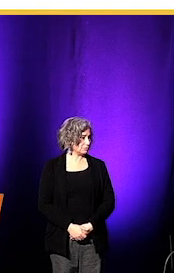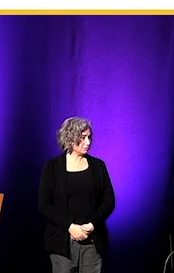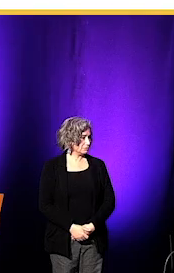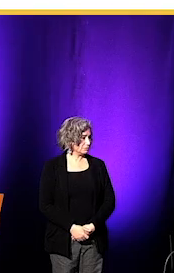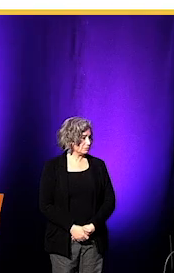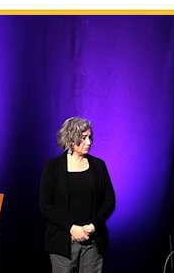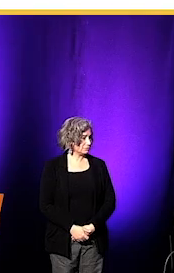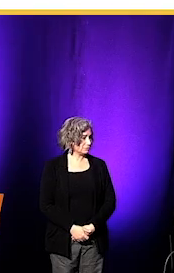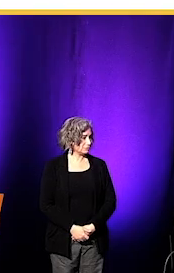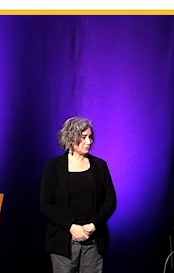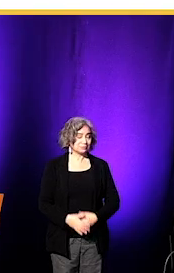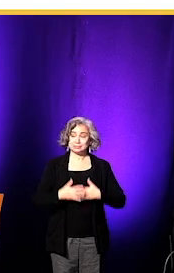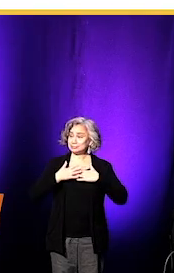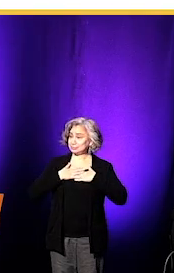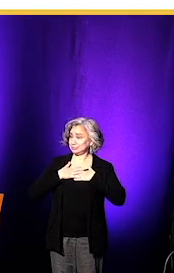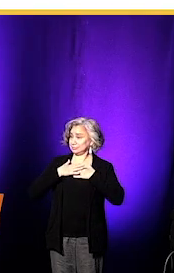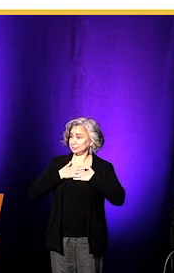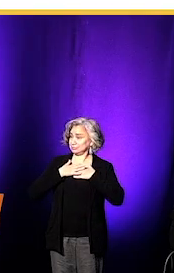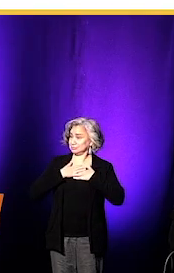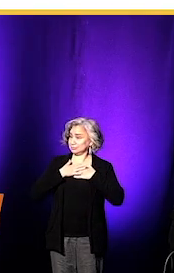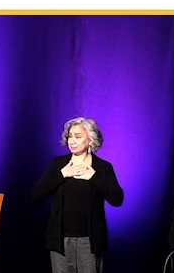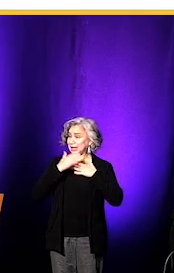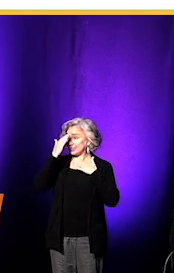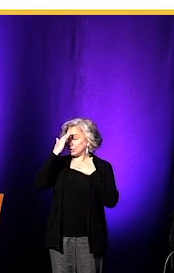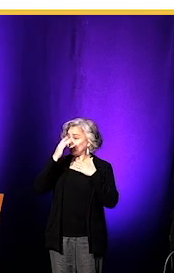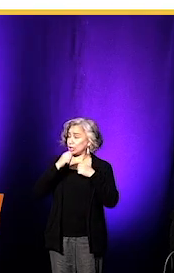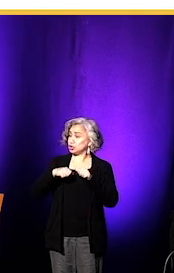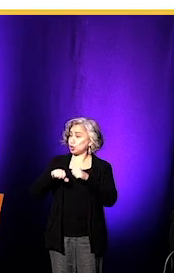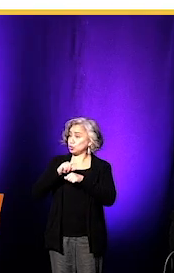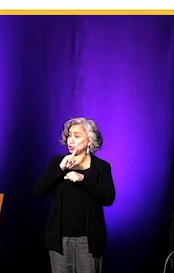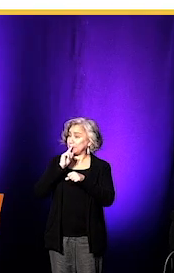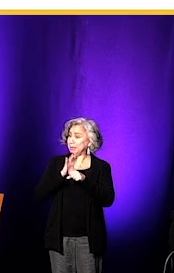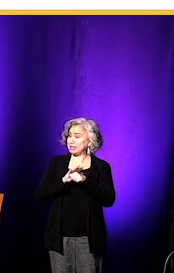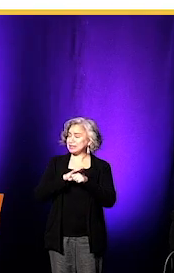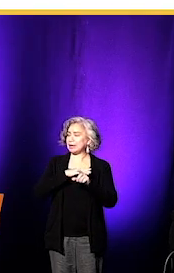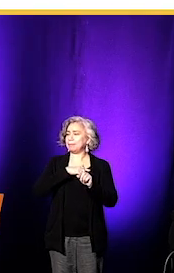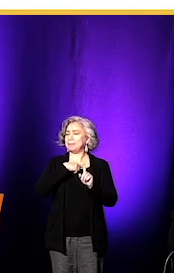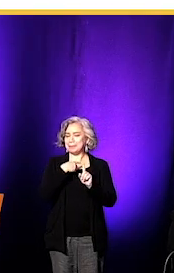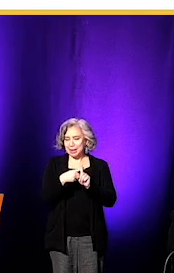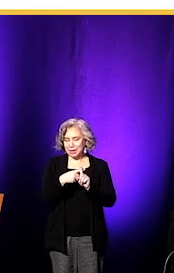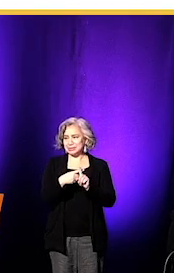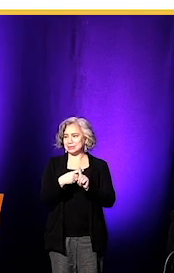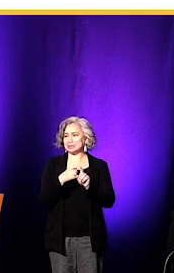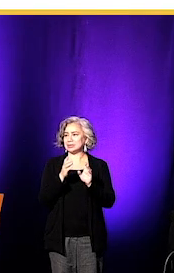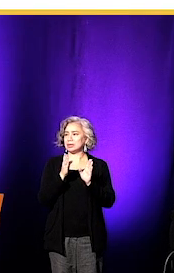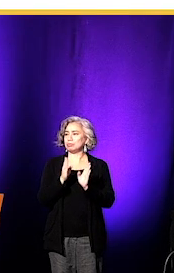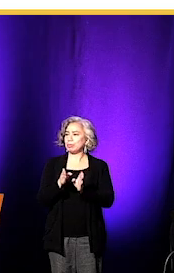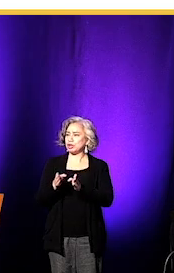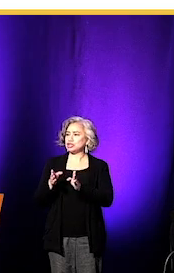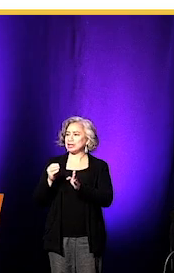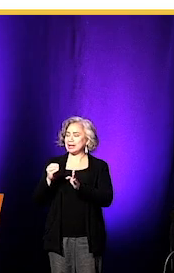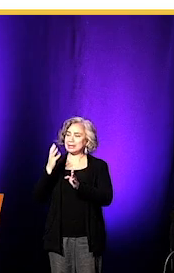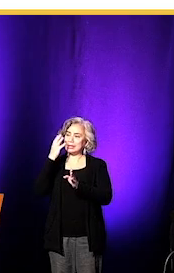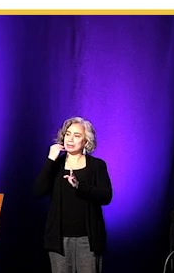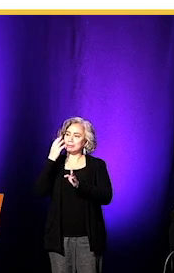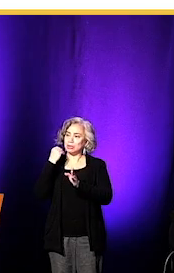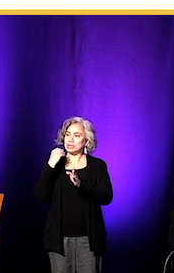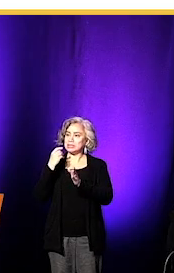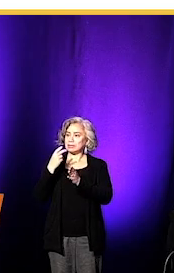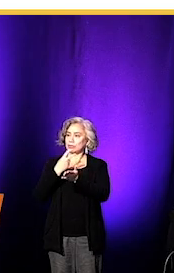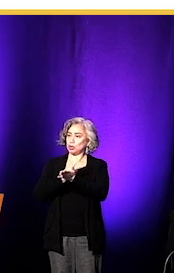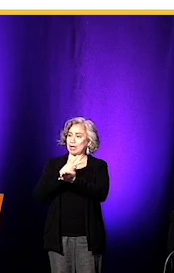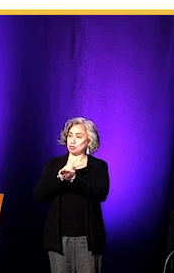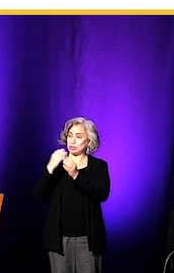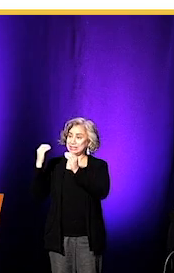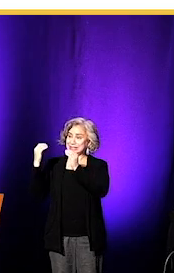Because of my own theoretical and social commitments, as well as the preparation experiences of the graduate instructors,